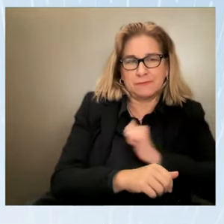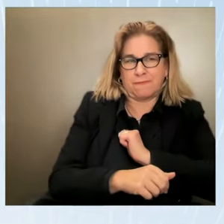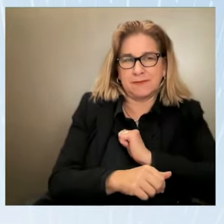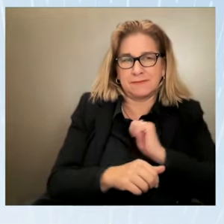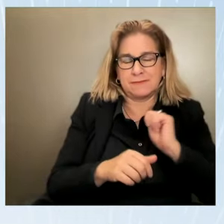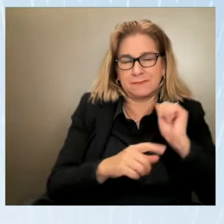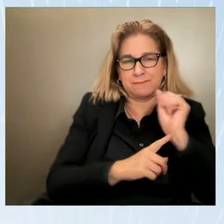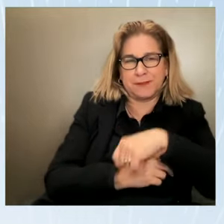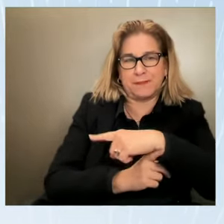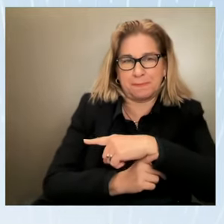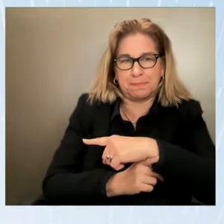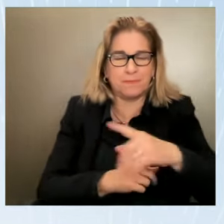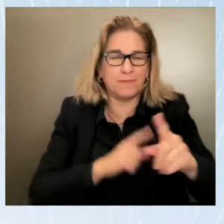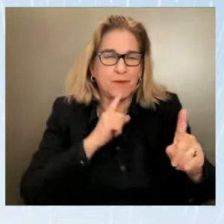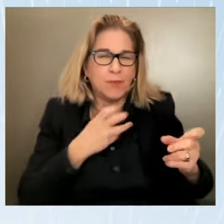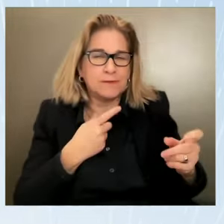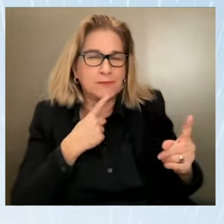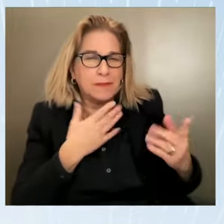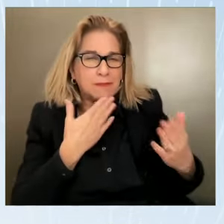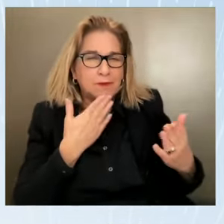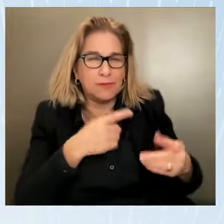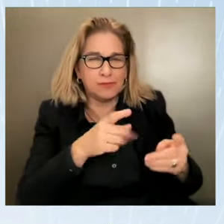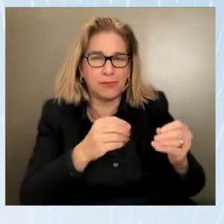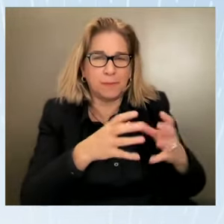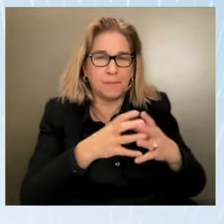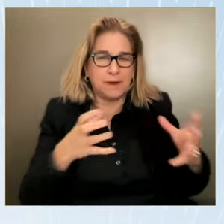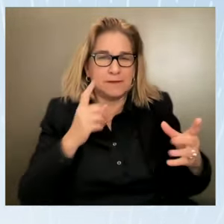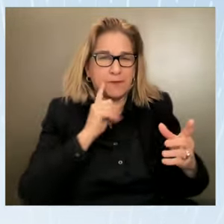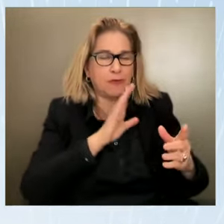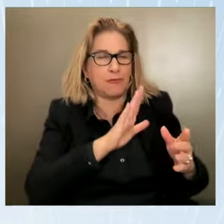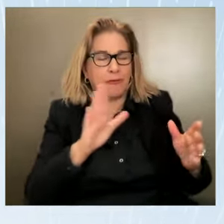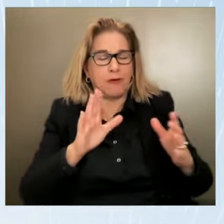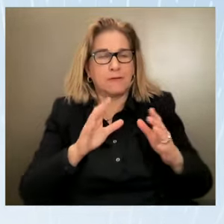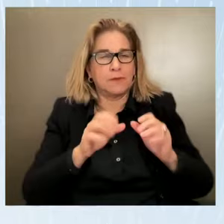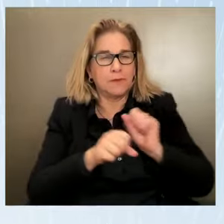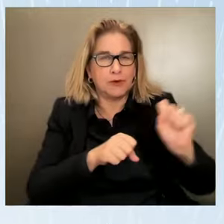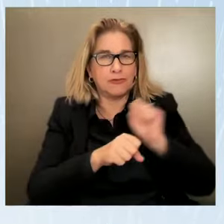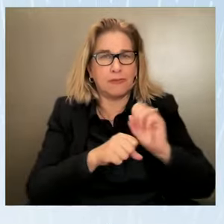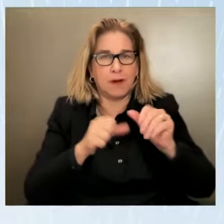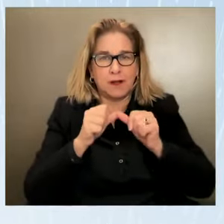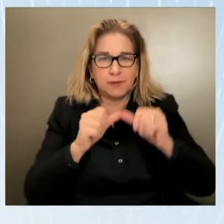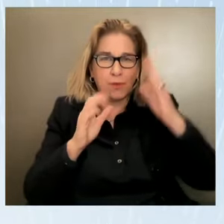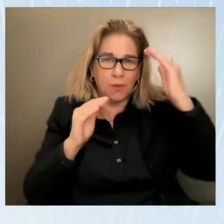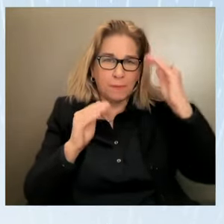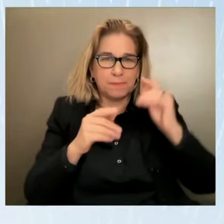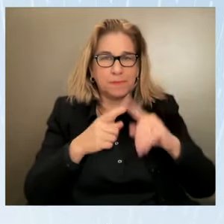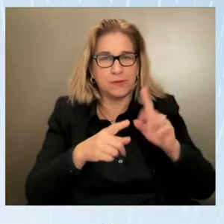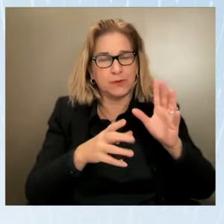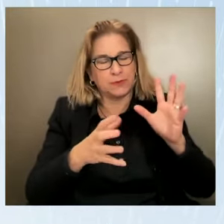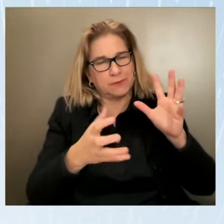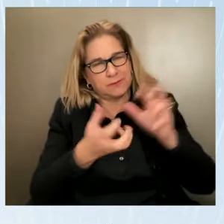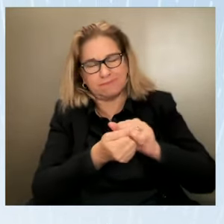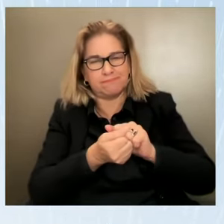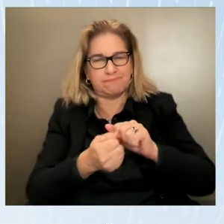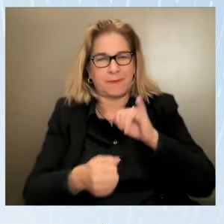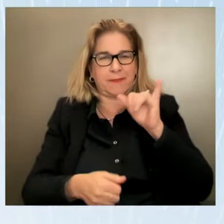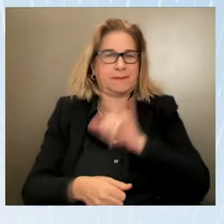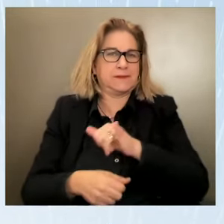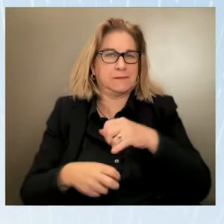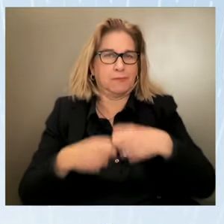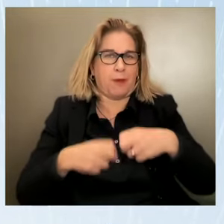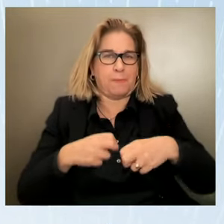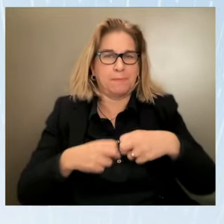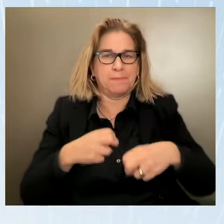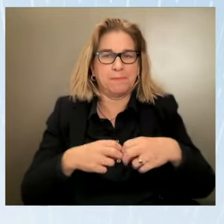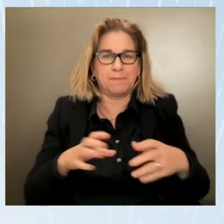continue to contribute on this issue. Avril, thank you very much. And it really sounds like this initiative to try to share information